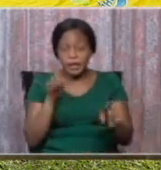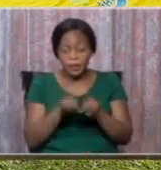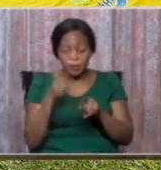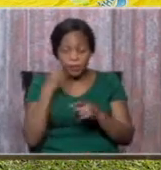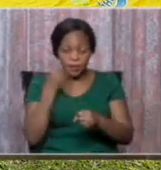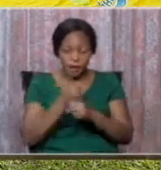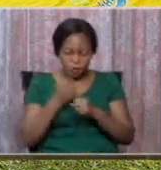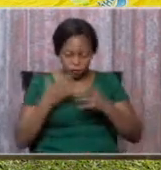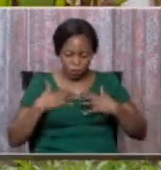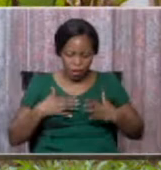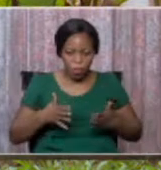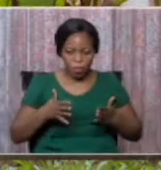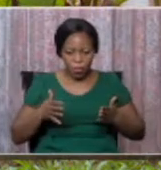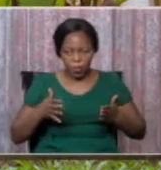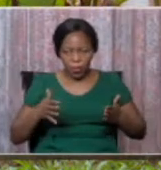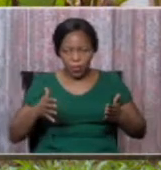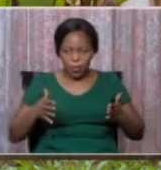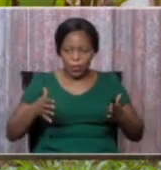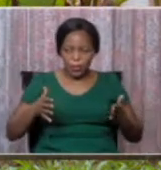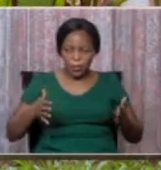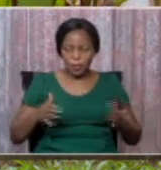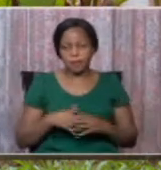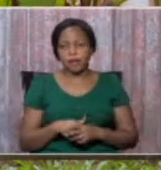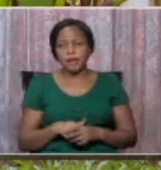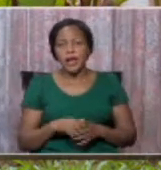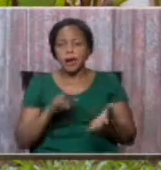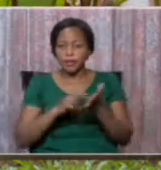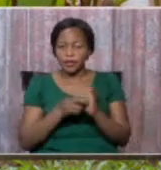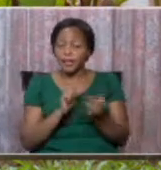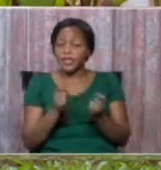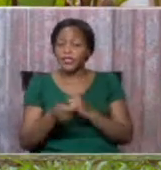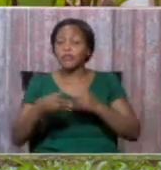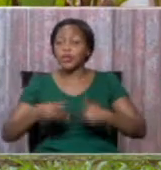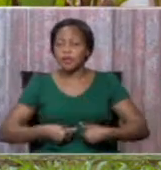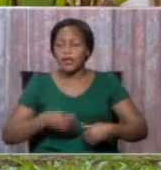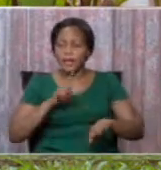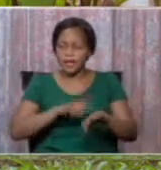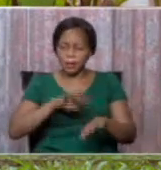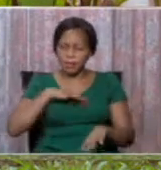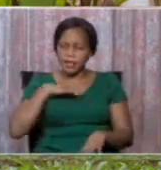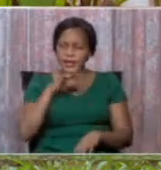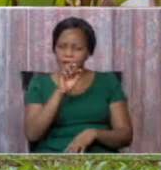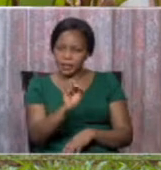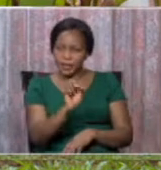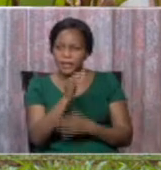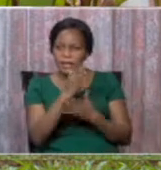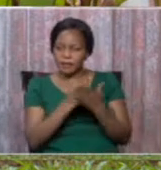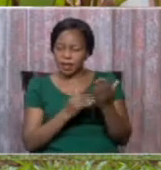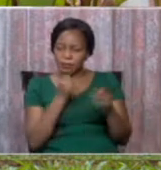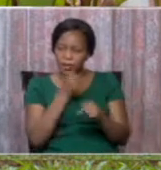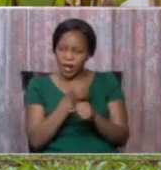but sometimes they go back and then they come back like that. And then eventually they completely come.